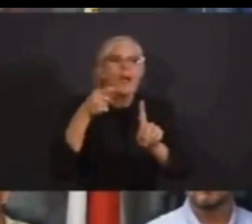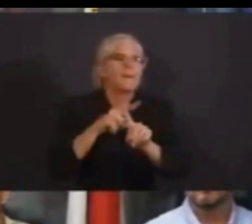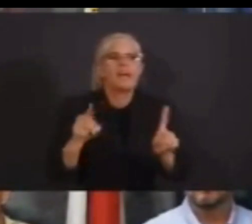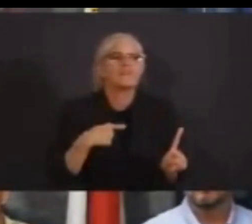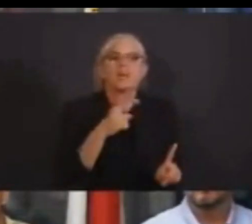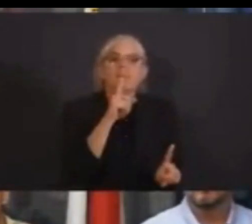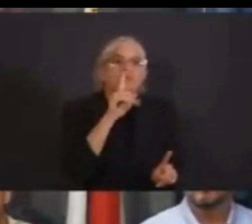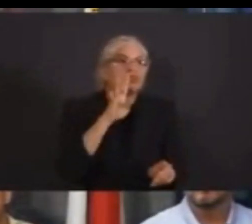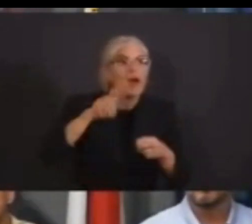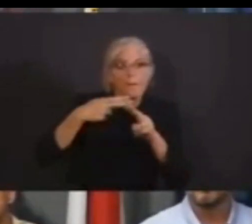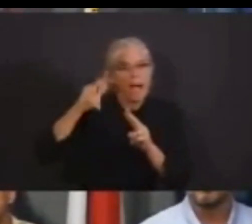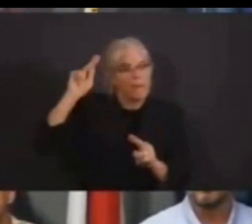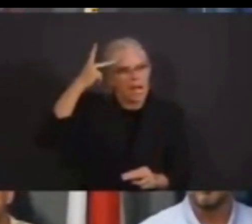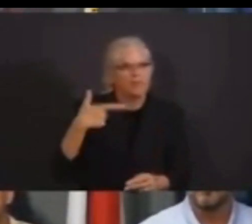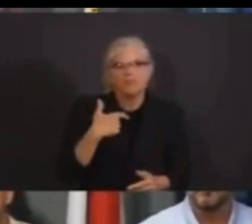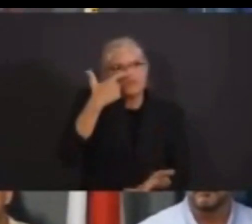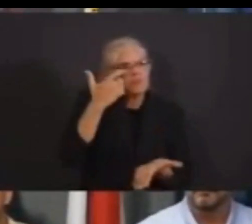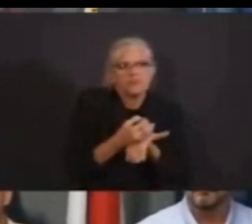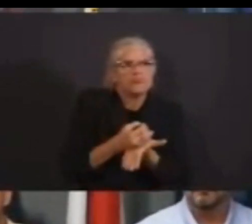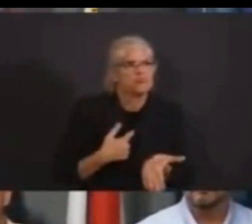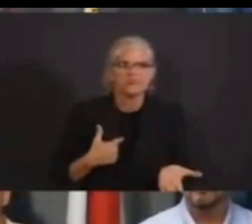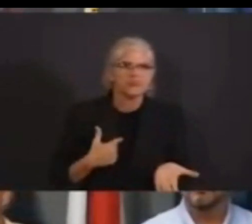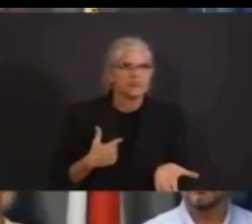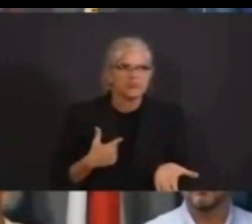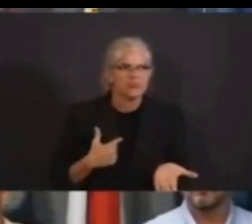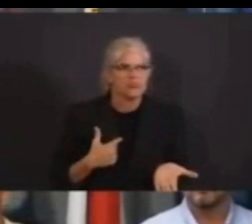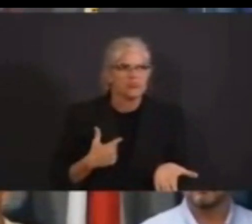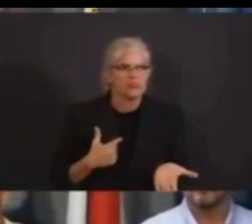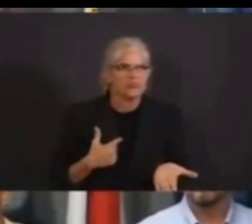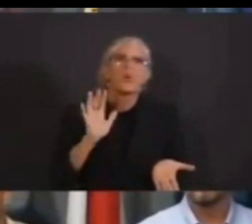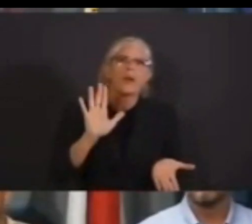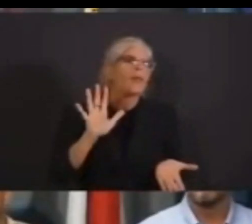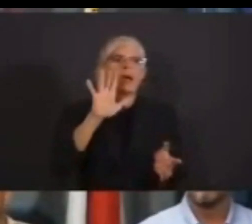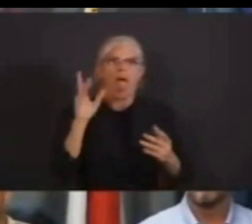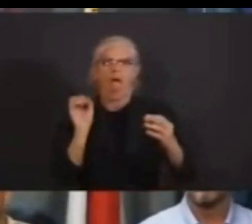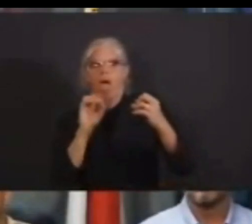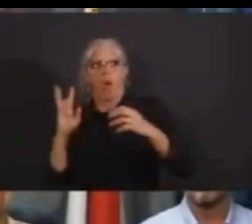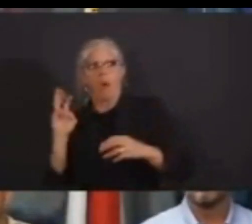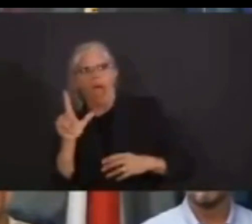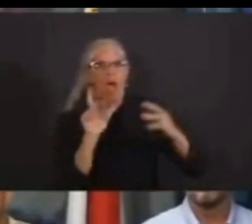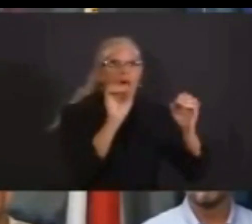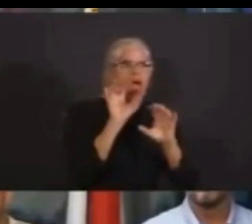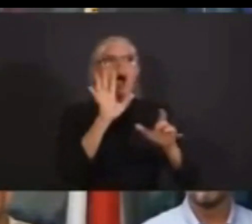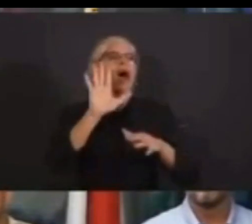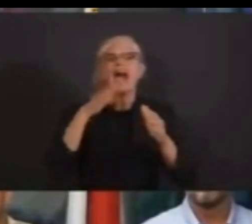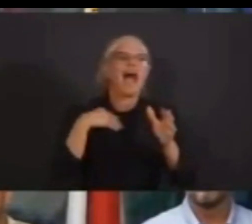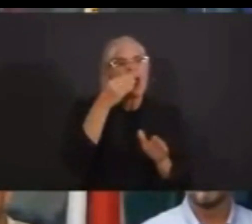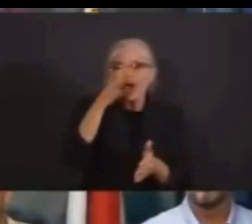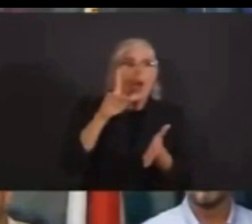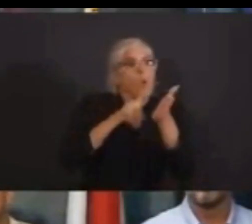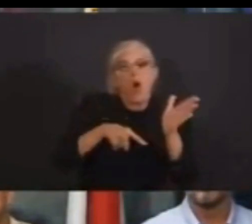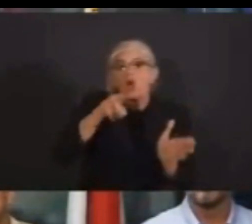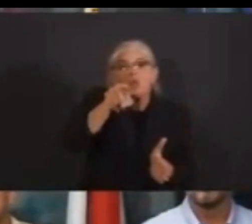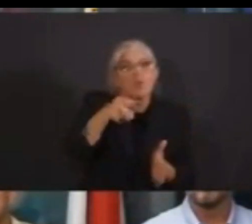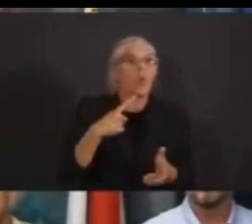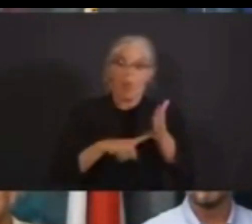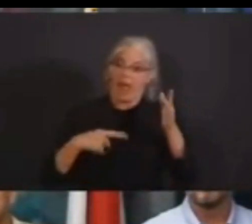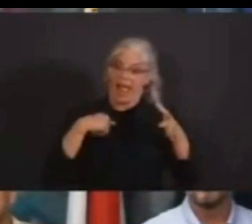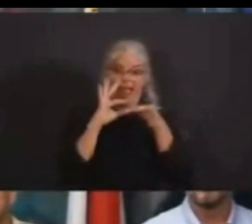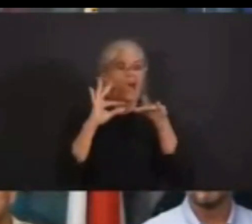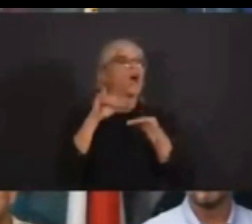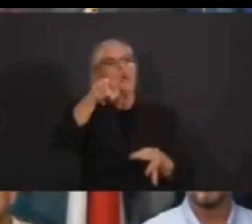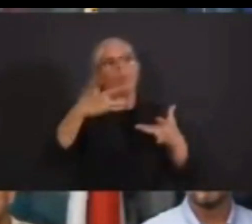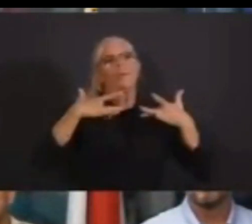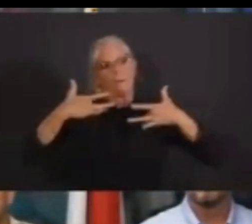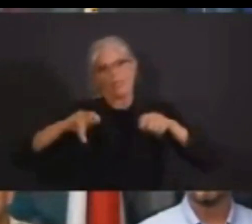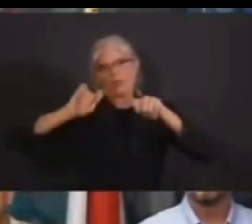about politics because, well, but I have a feeling that however you do, you guys will find a way to frame it. That's just your shtick. I get